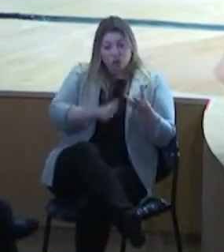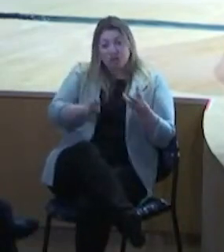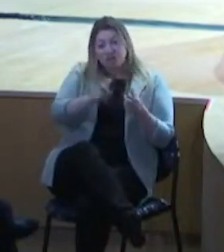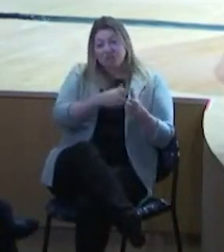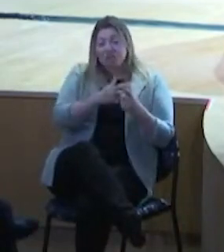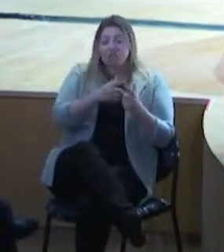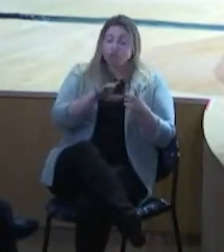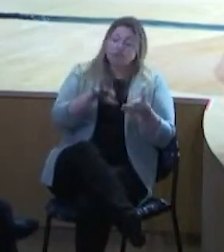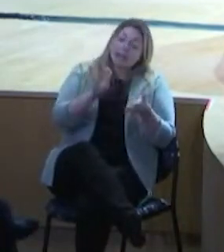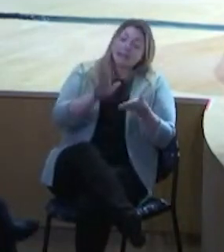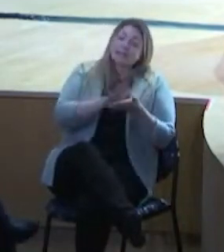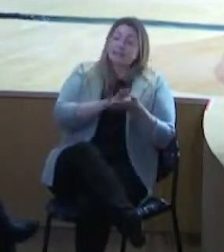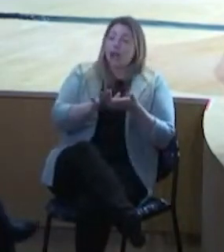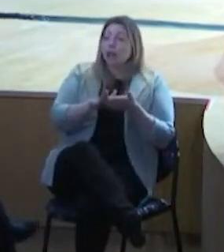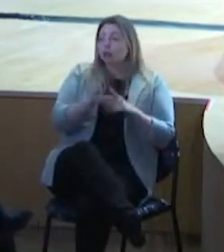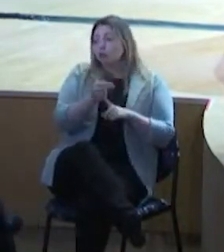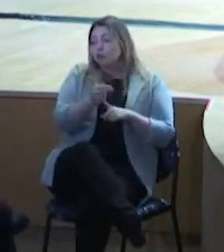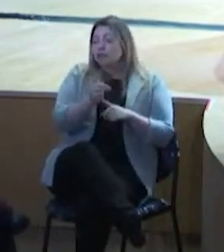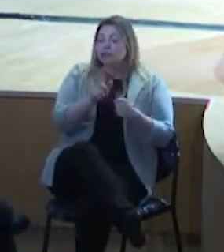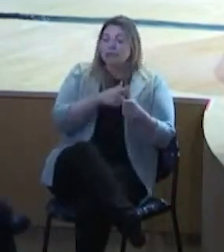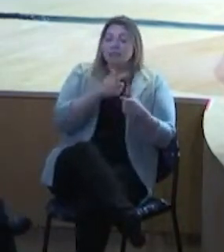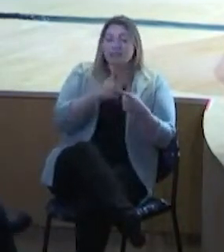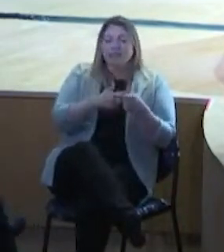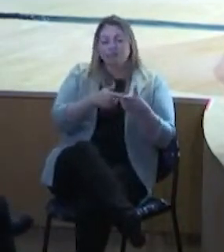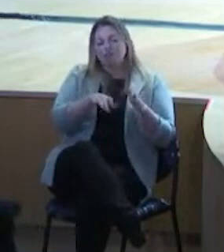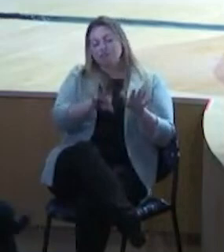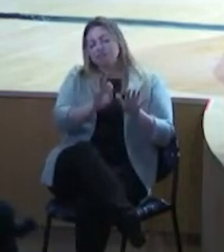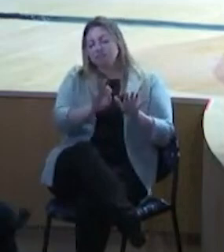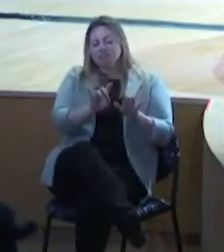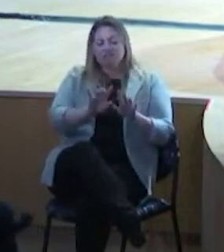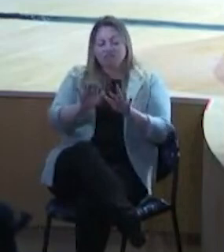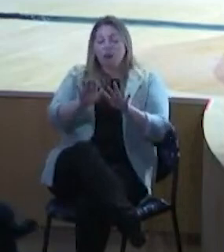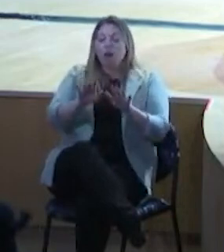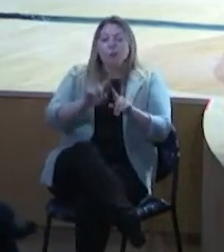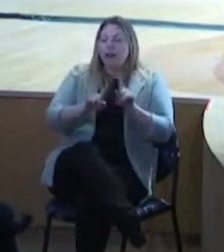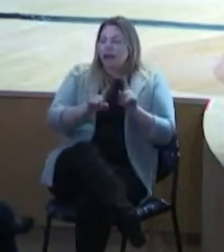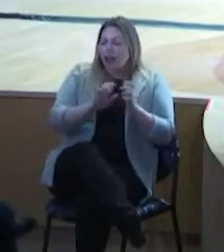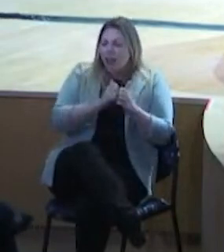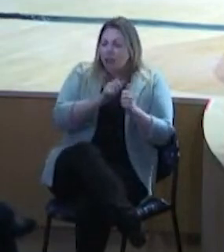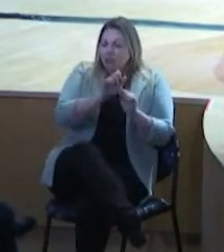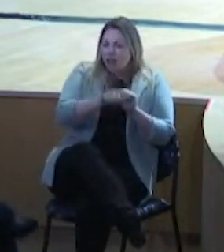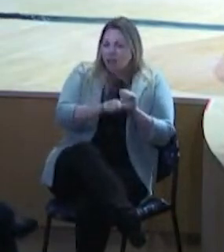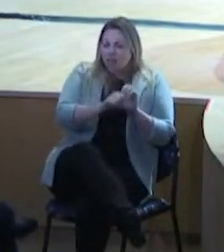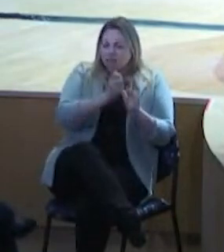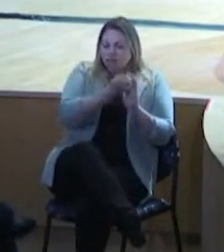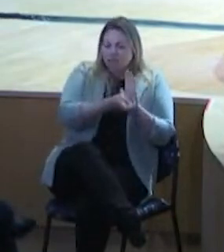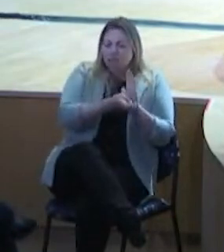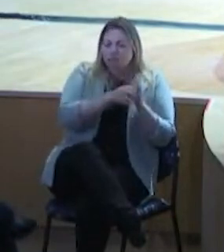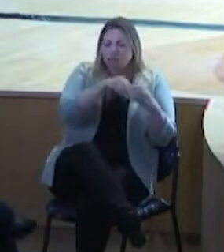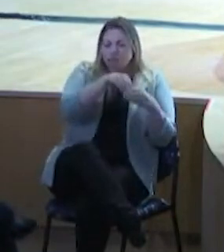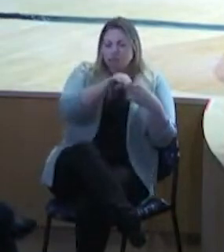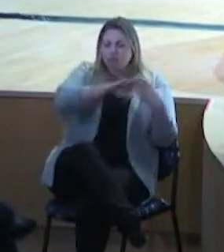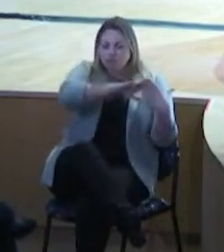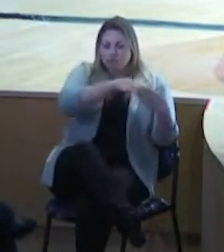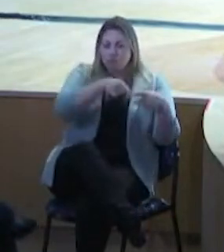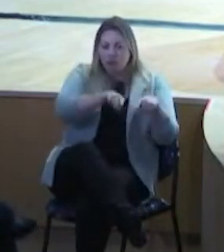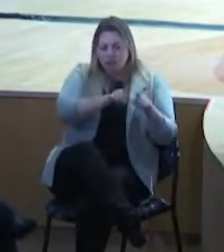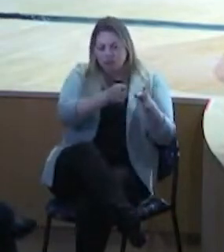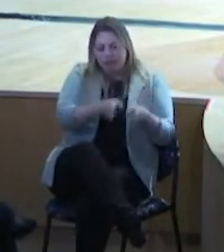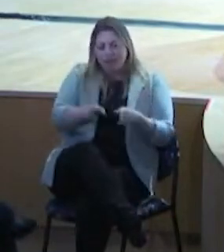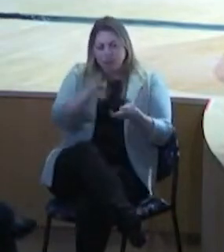a nice hotel and then you find like tourist attractions and that's it. How can you start actually getting involved with the communities when you're doing the